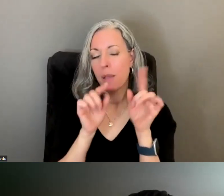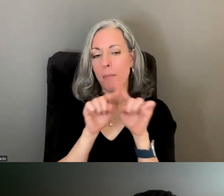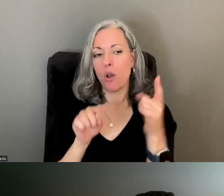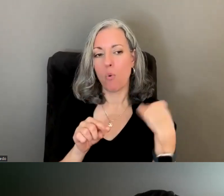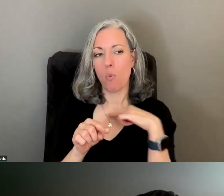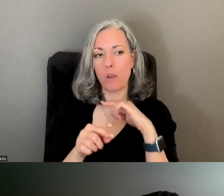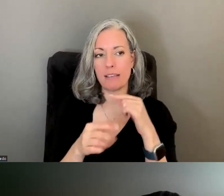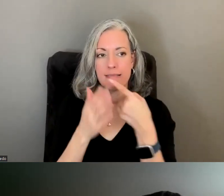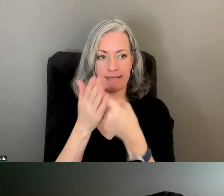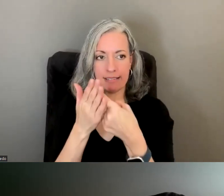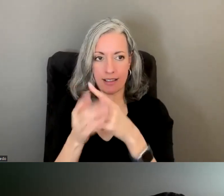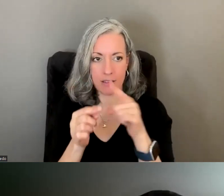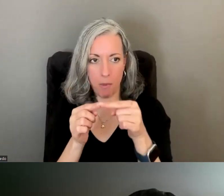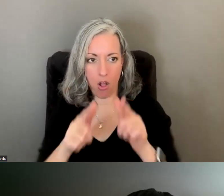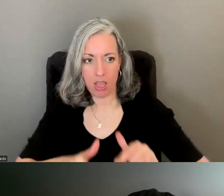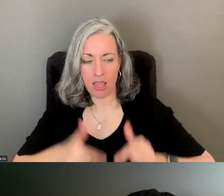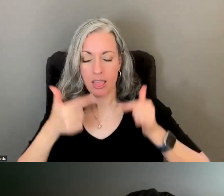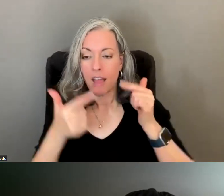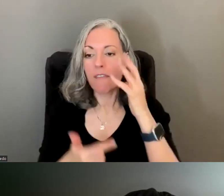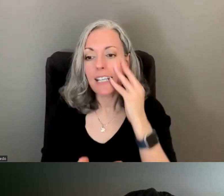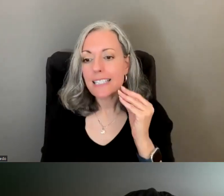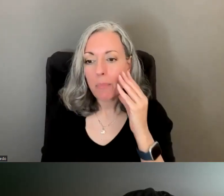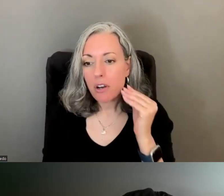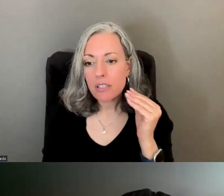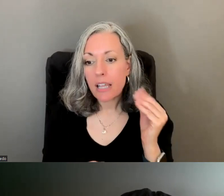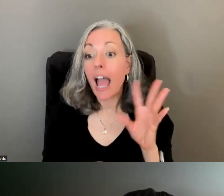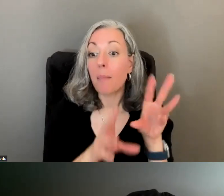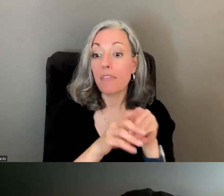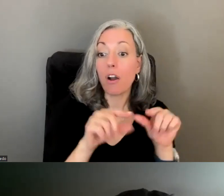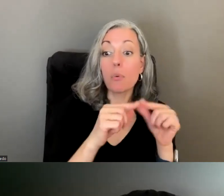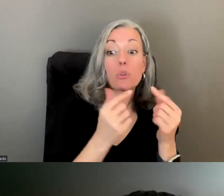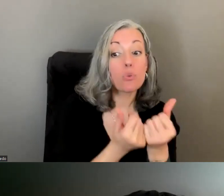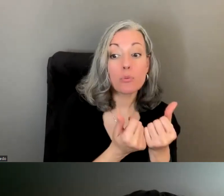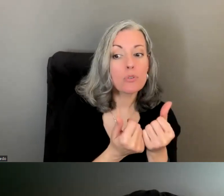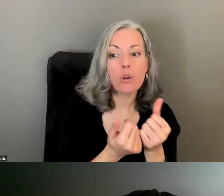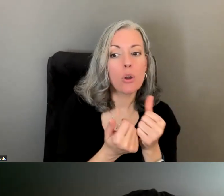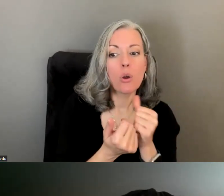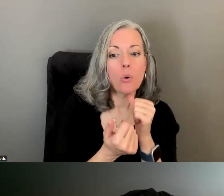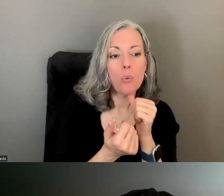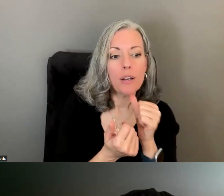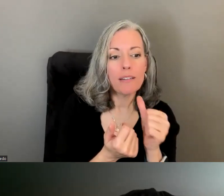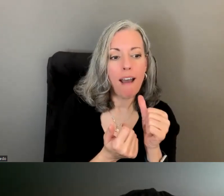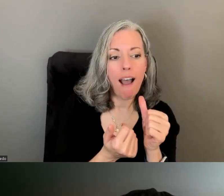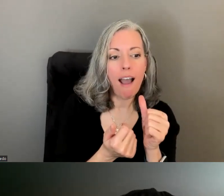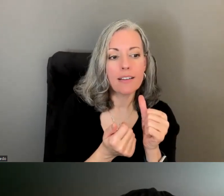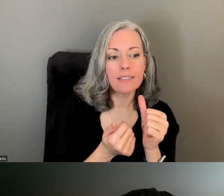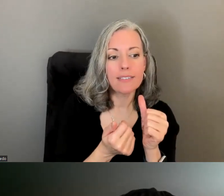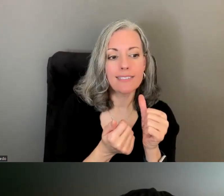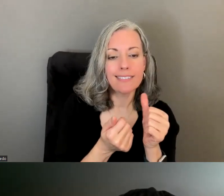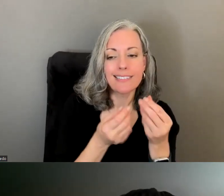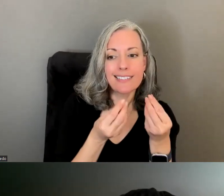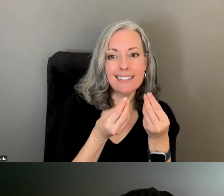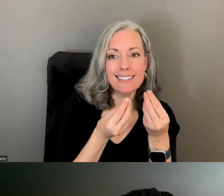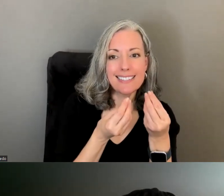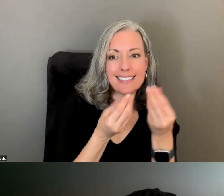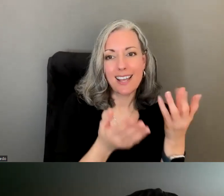Rico had said, I've been in groups where we didn't vet the people and then they start arguing over whose lived experience